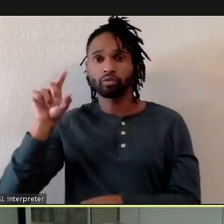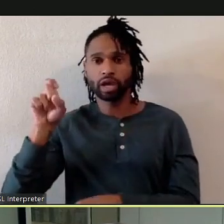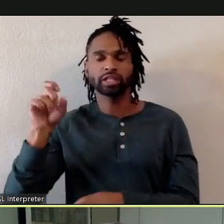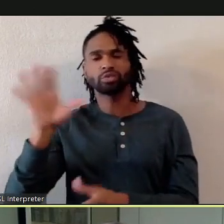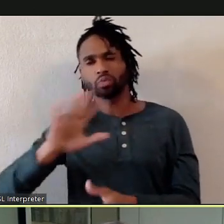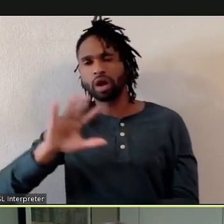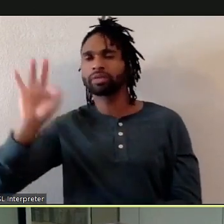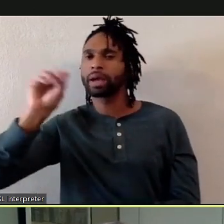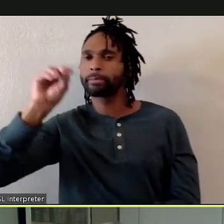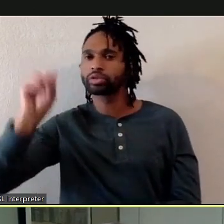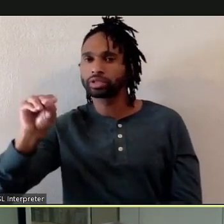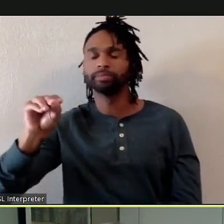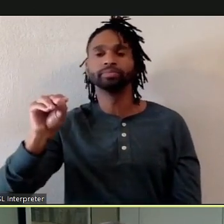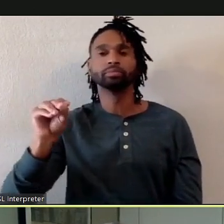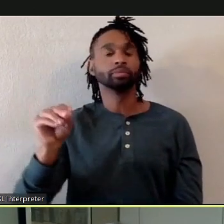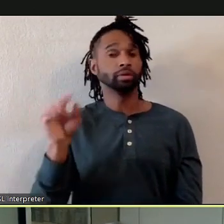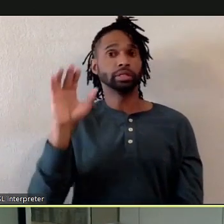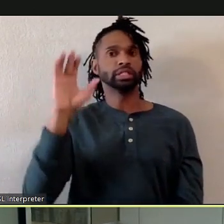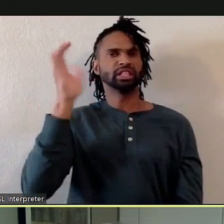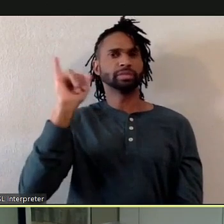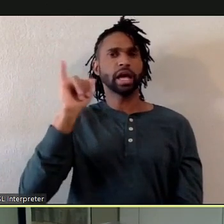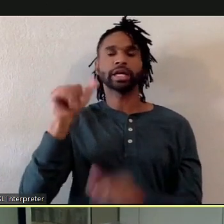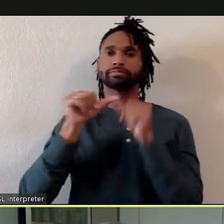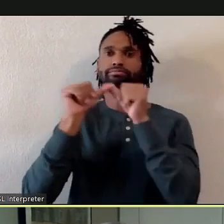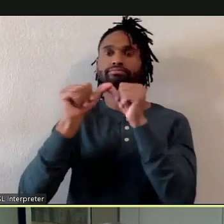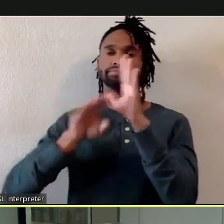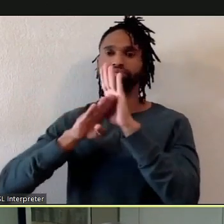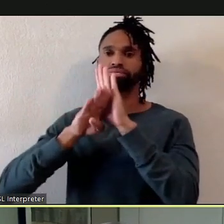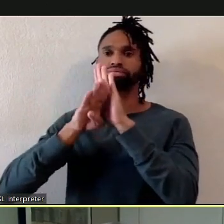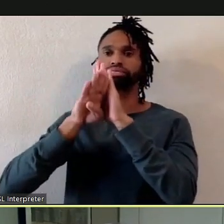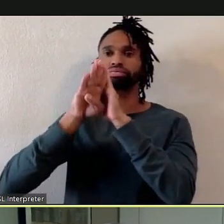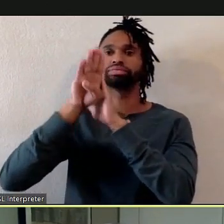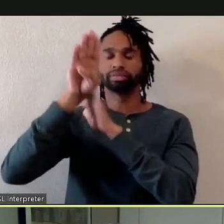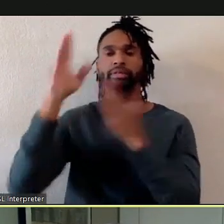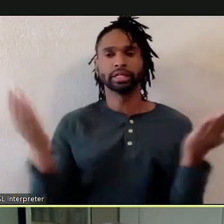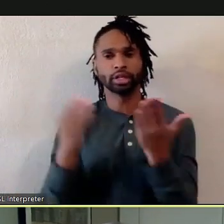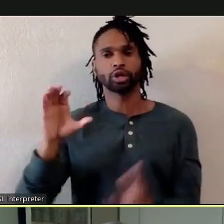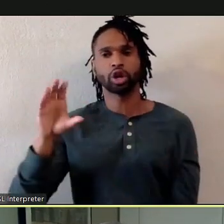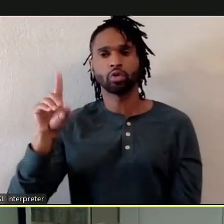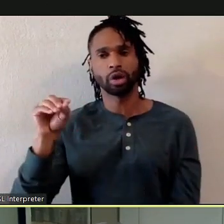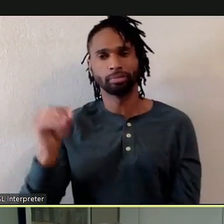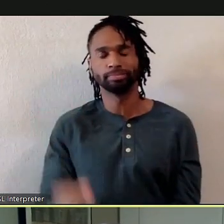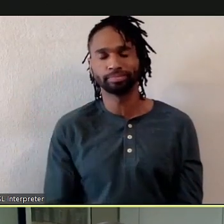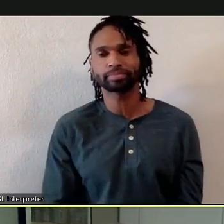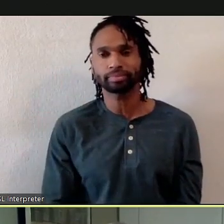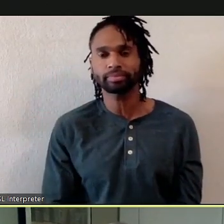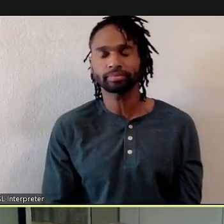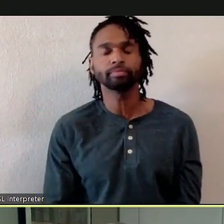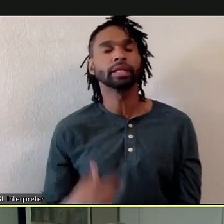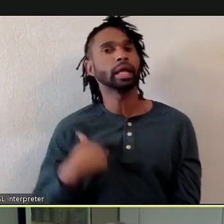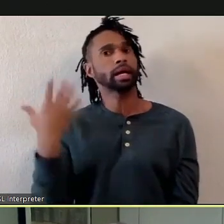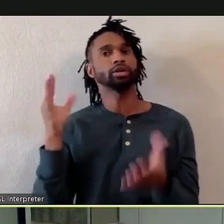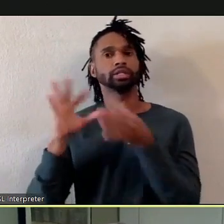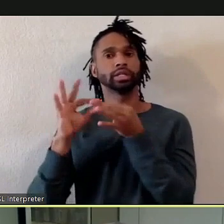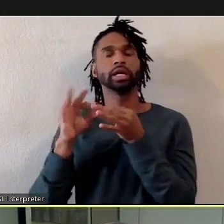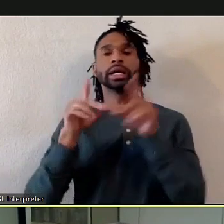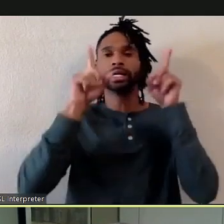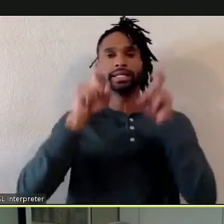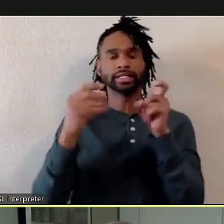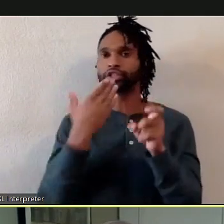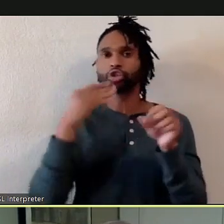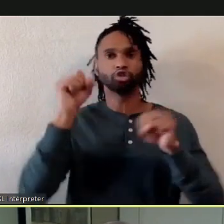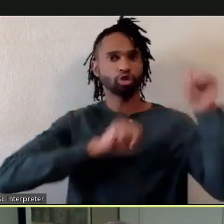9%, and it does appear to be continuing to increase day over day here in the state. As I said before, testing is a key strategy for